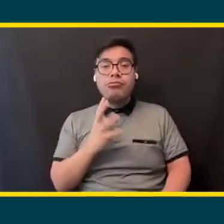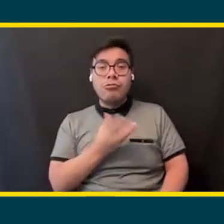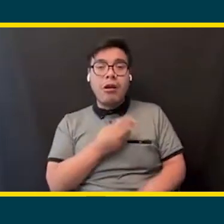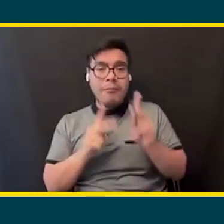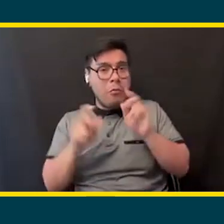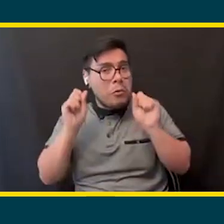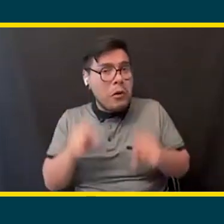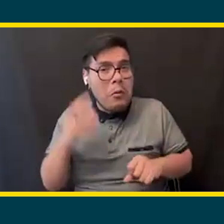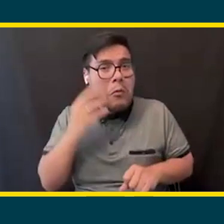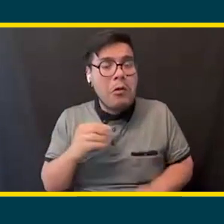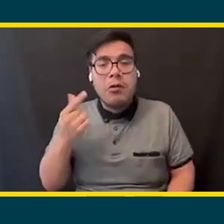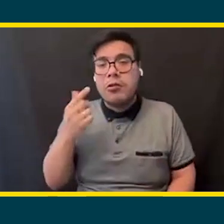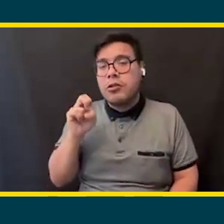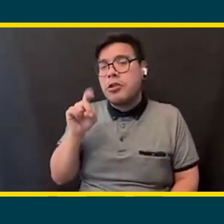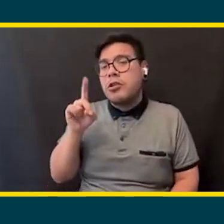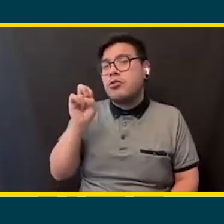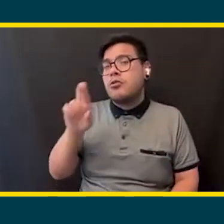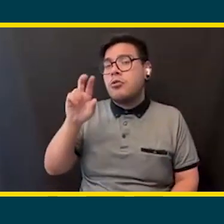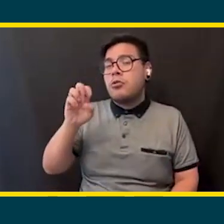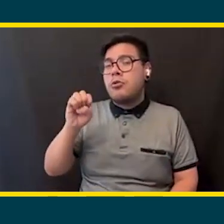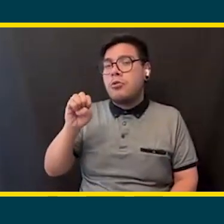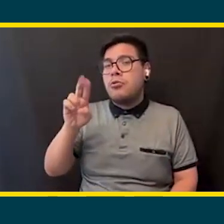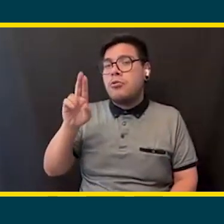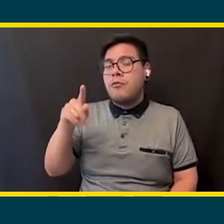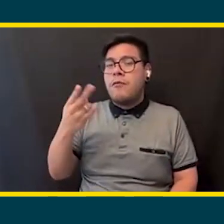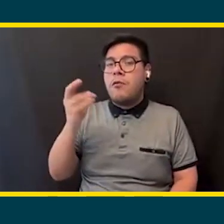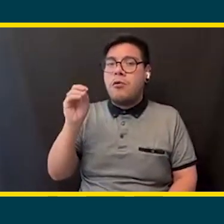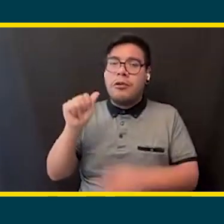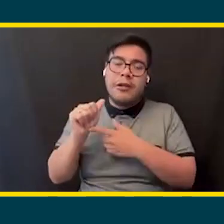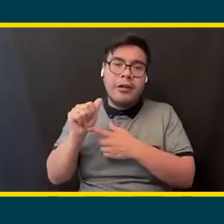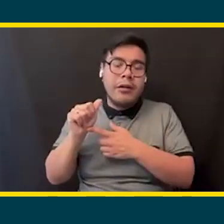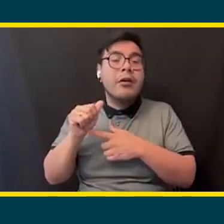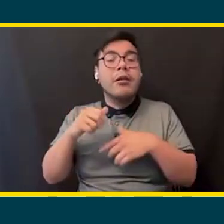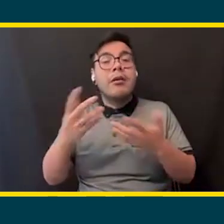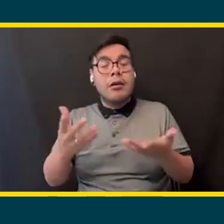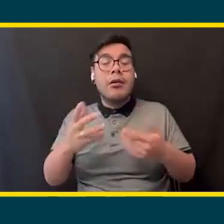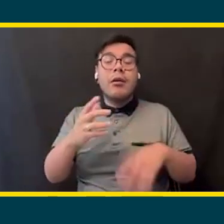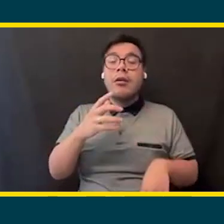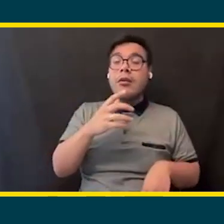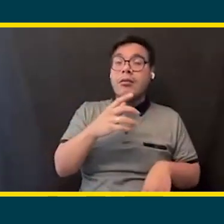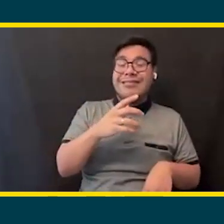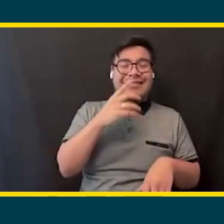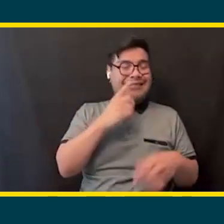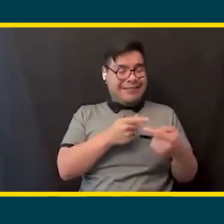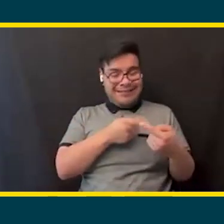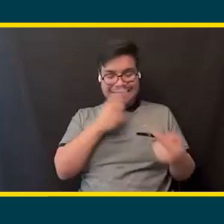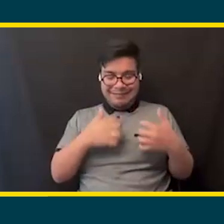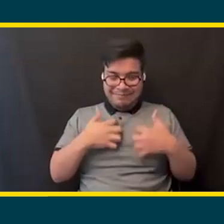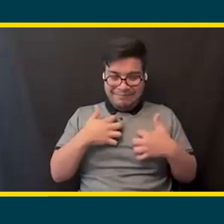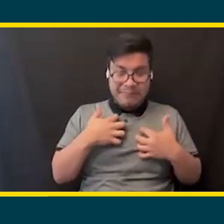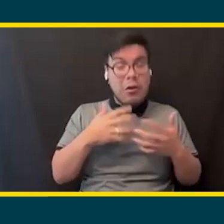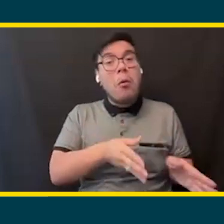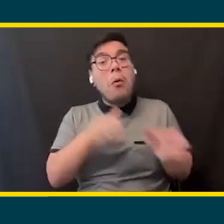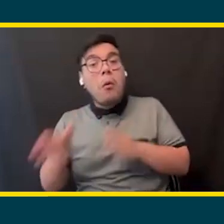dysphoria, which is, of course, uncomfortableness with their body, or the gender euphoria is something where, you just feel really good